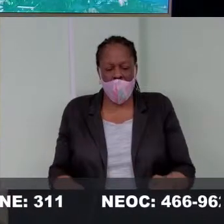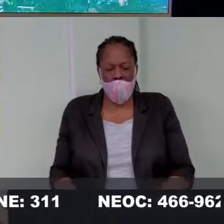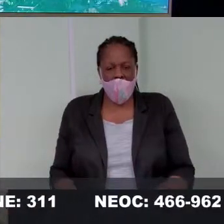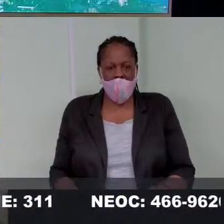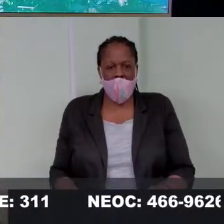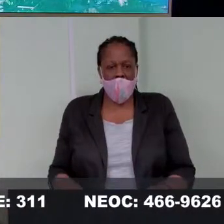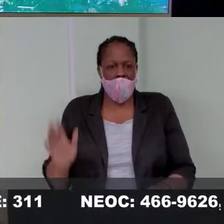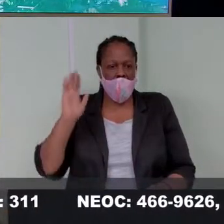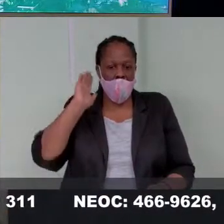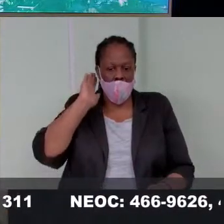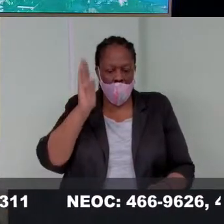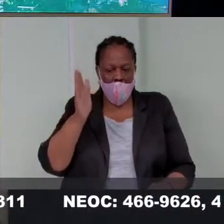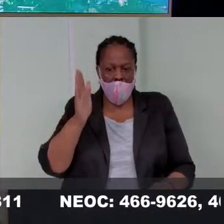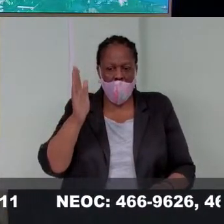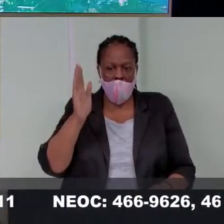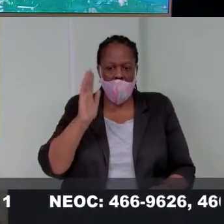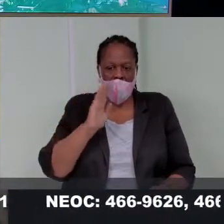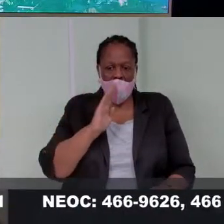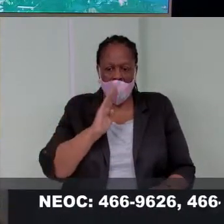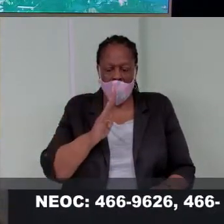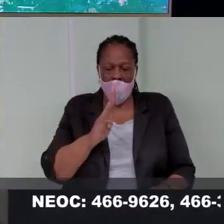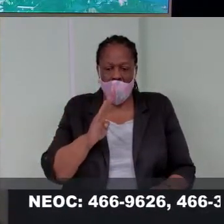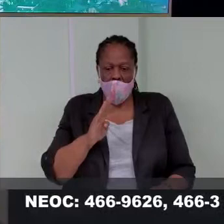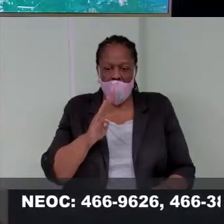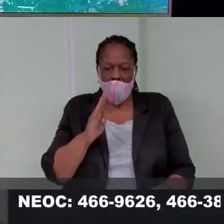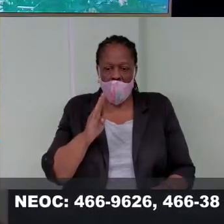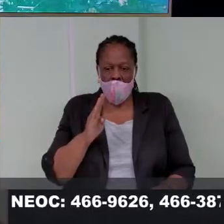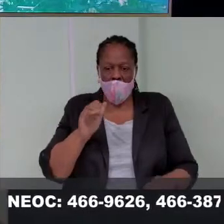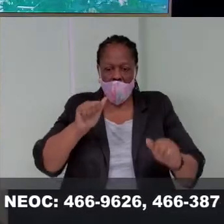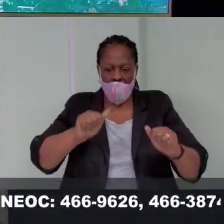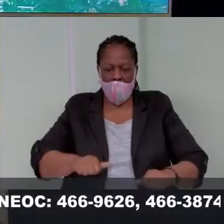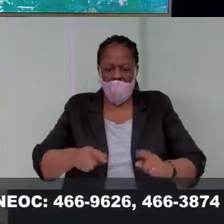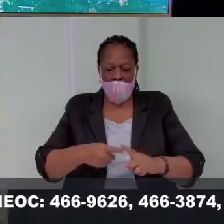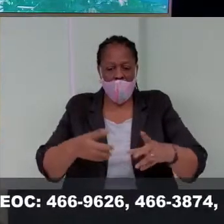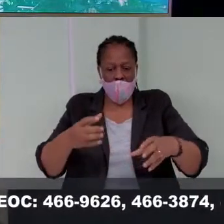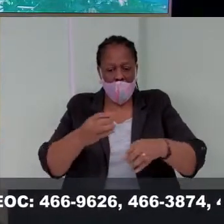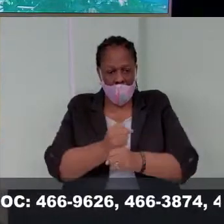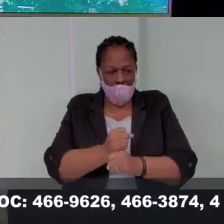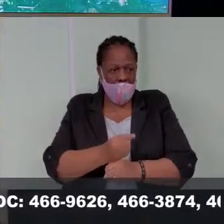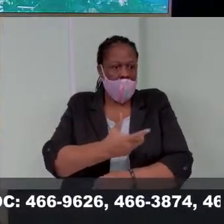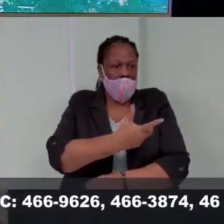$800,000 provide vaccination for?